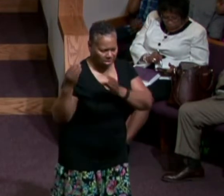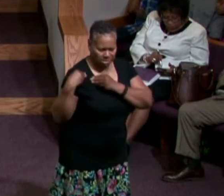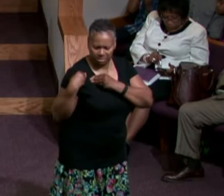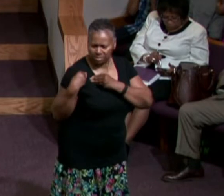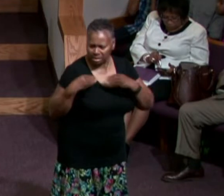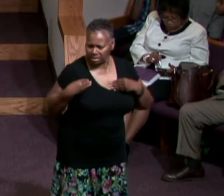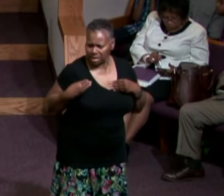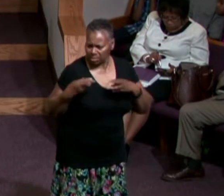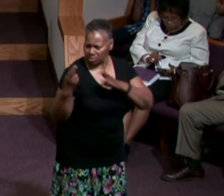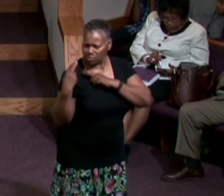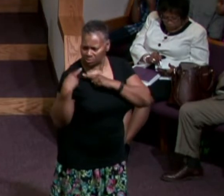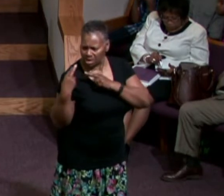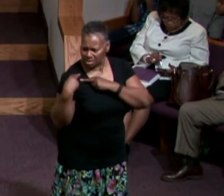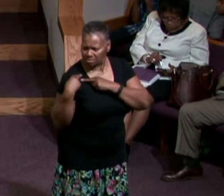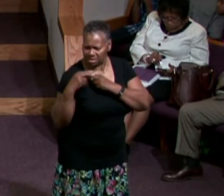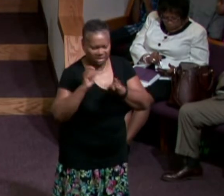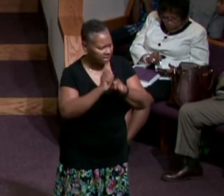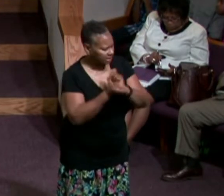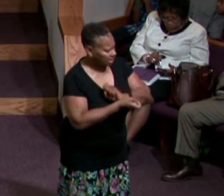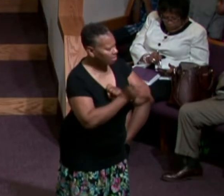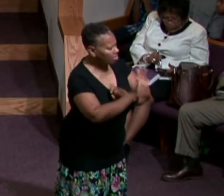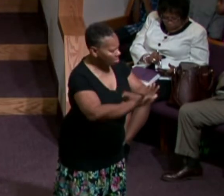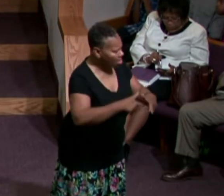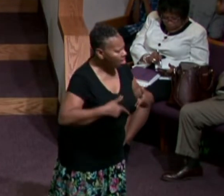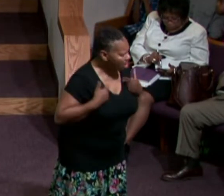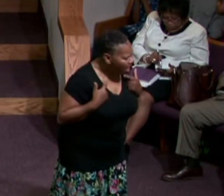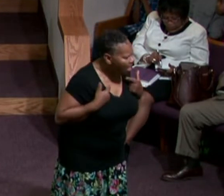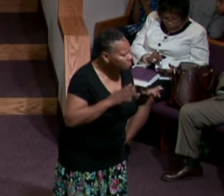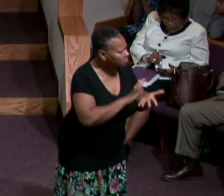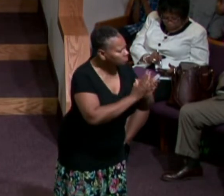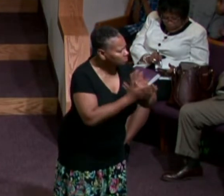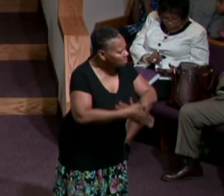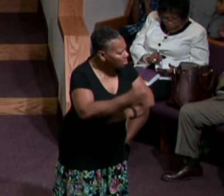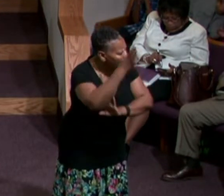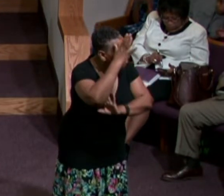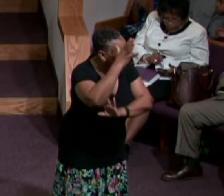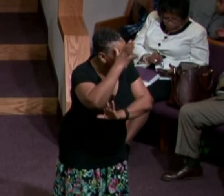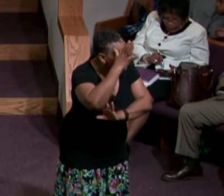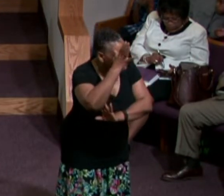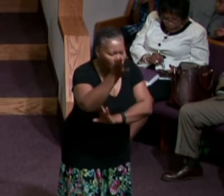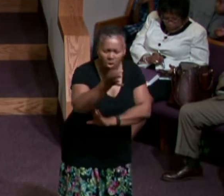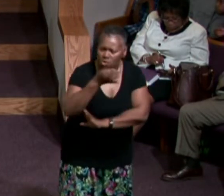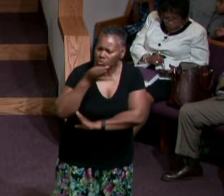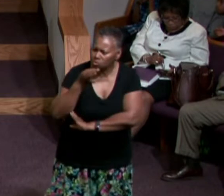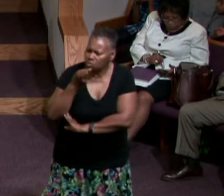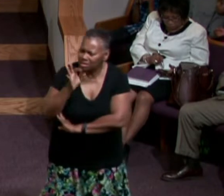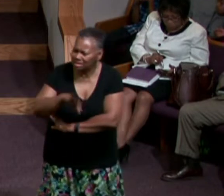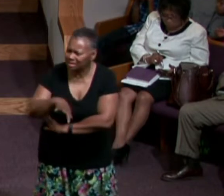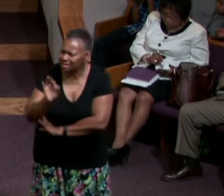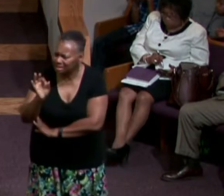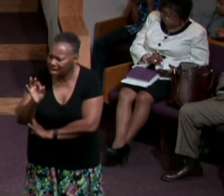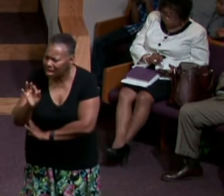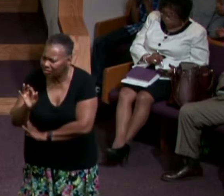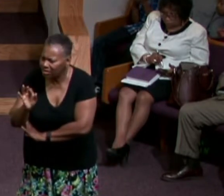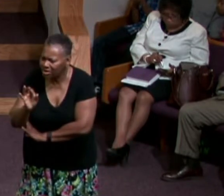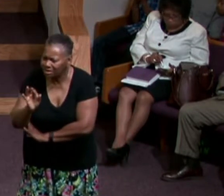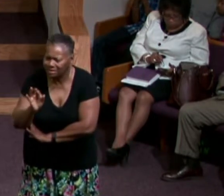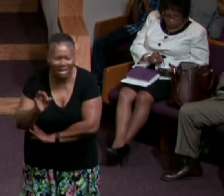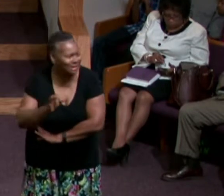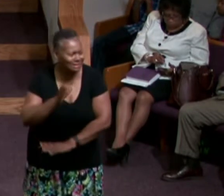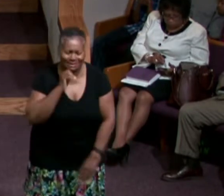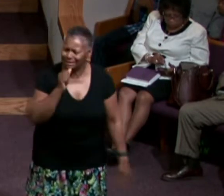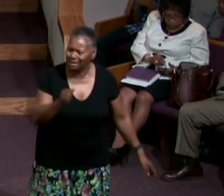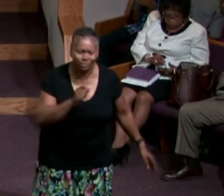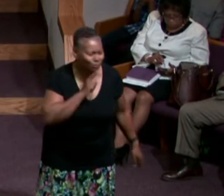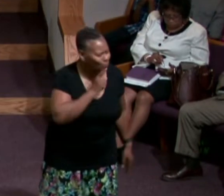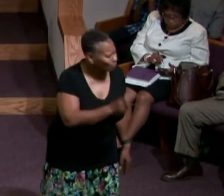and altered their lives to become fathers soon and painfully discovered that they were not the